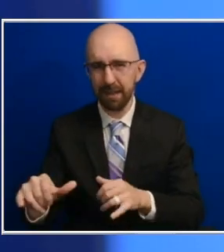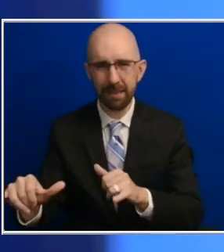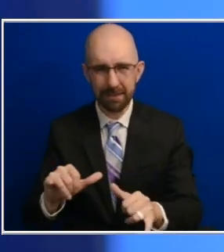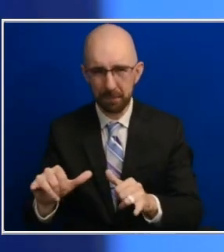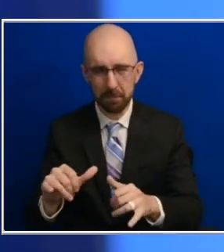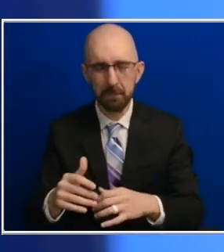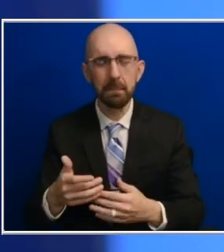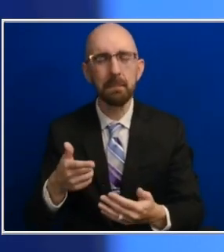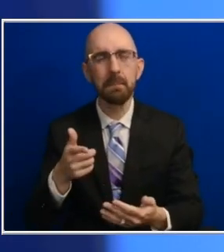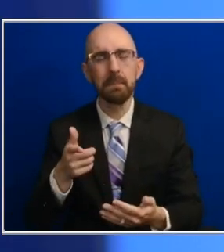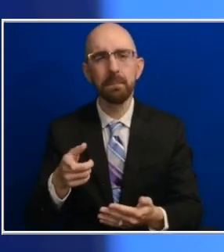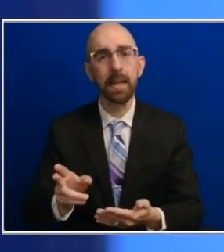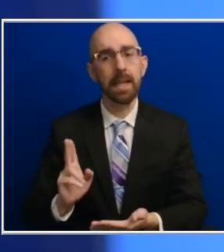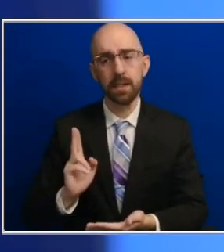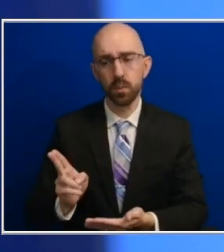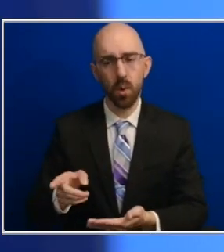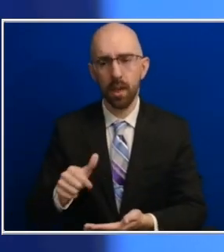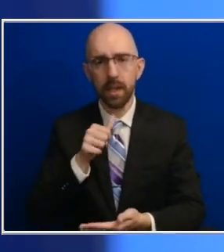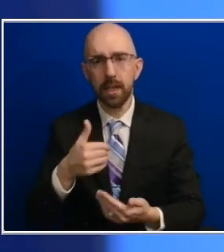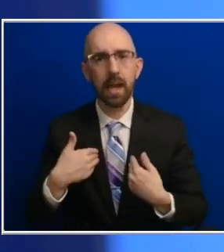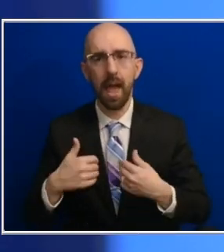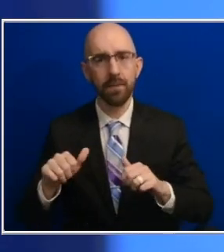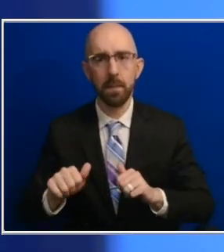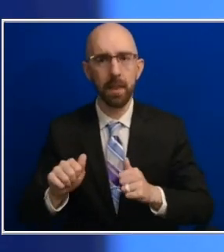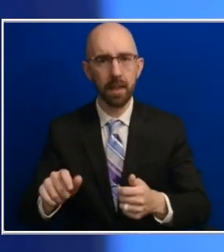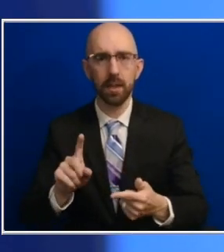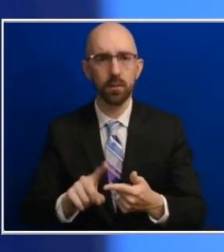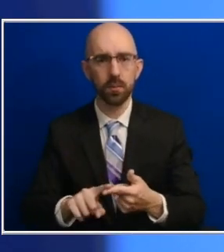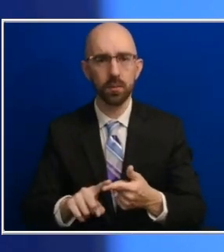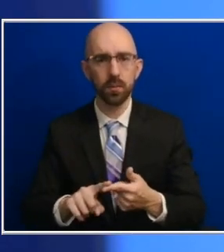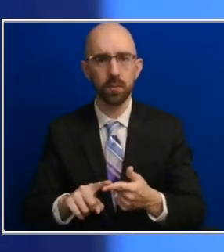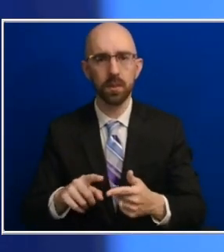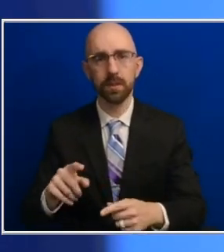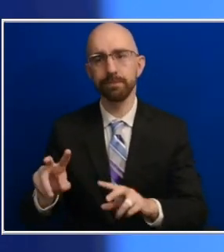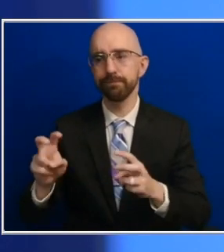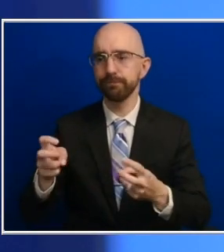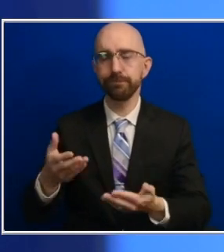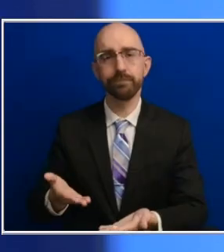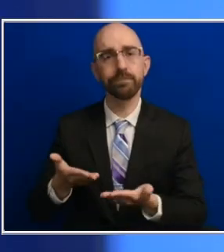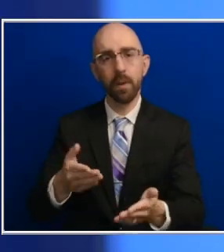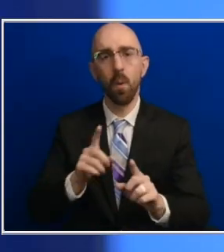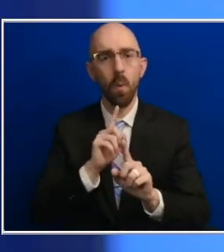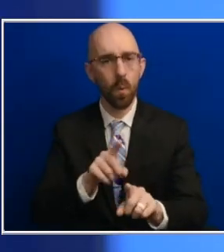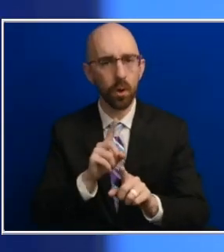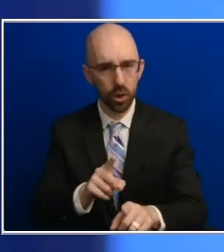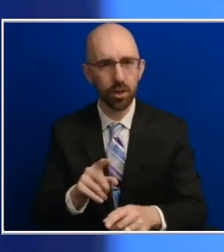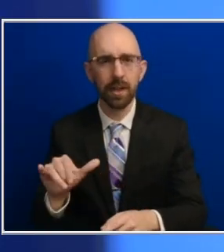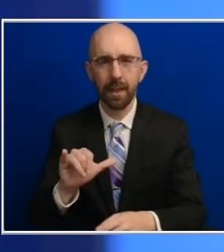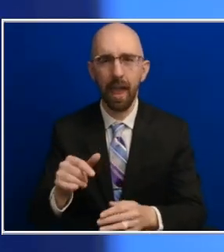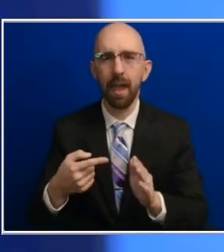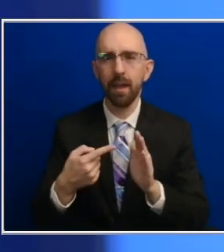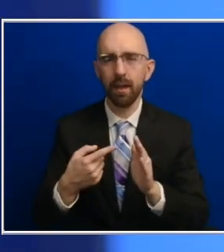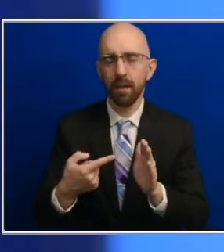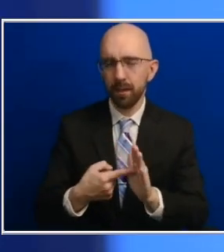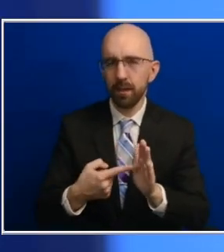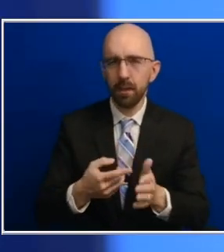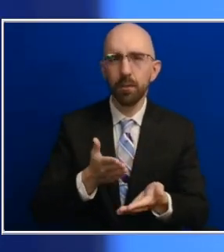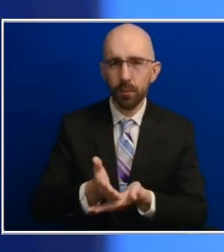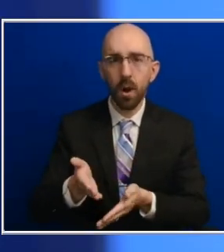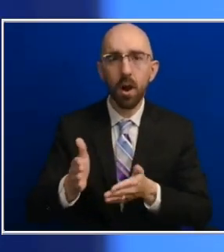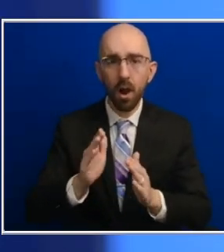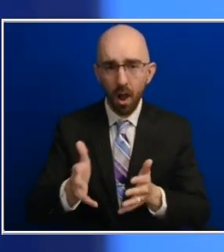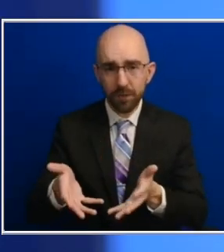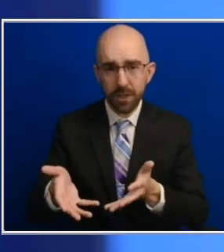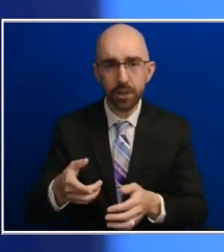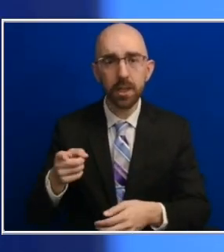or historically didn't have the ability to tee up orders, as an example. So as we go through a conversation, a scribe in the room can say, oh, you wanted a chest x-ray,